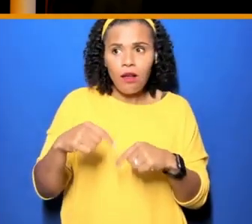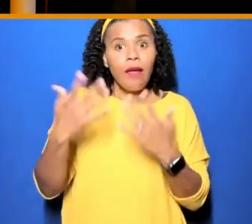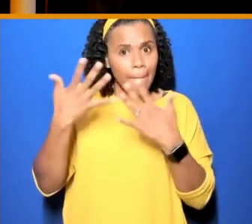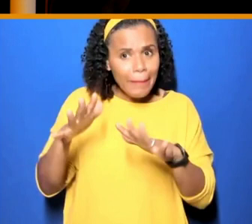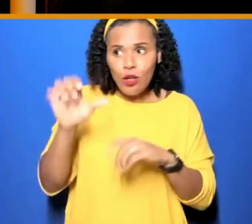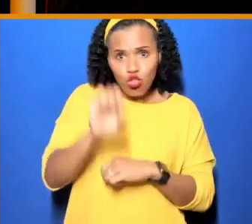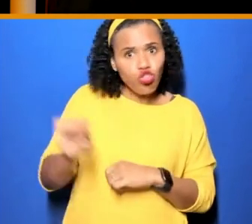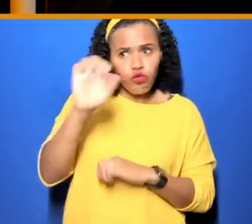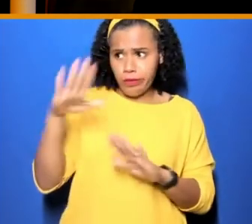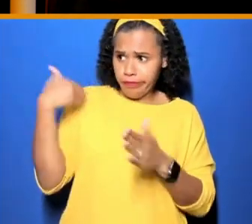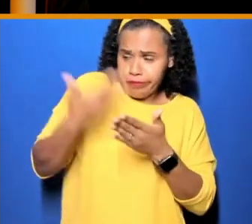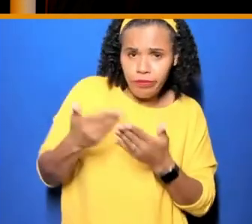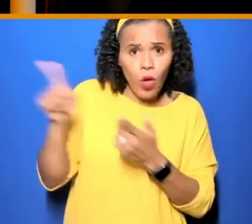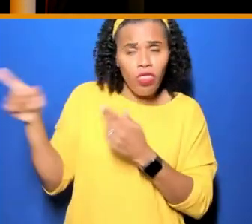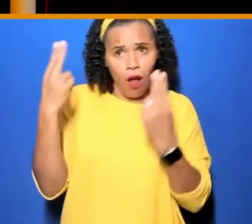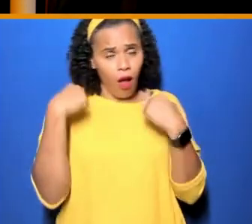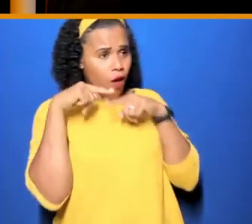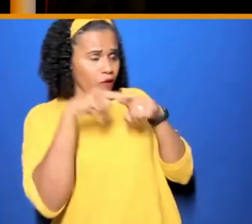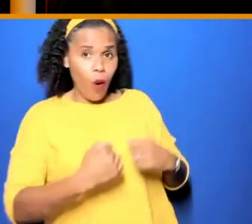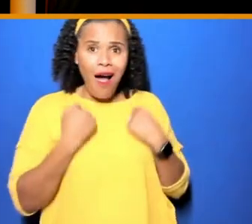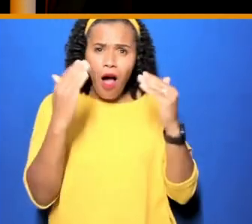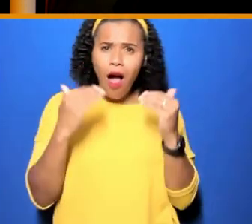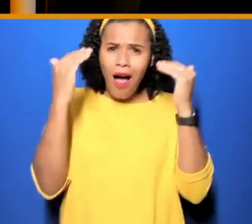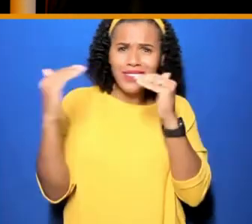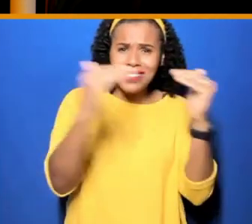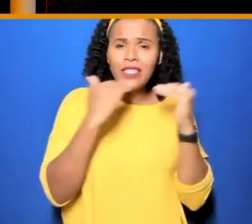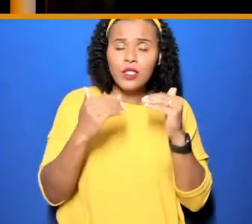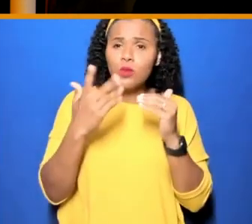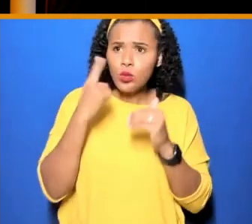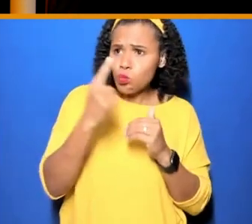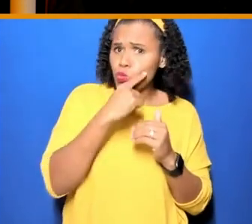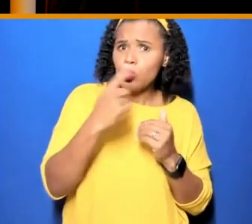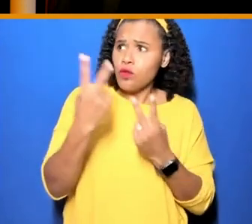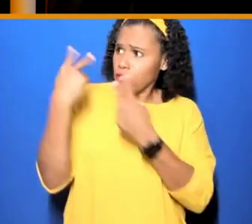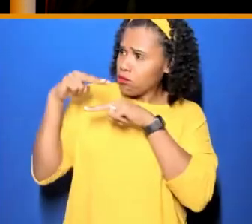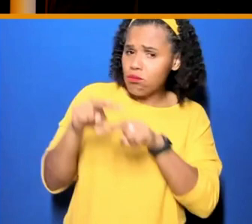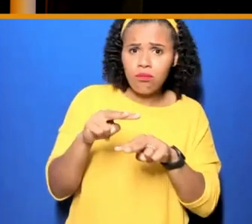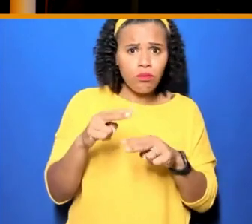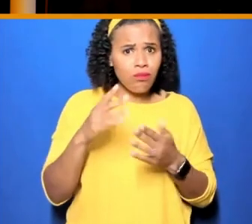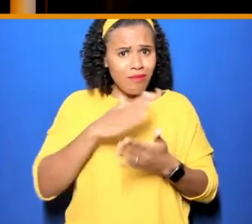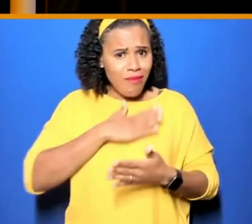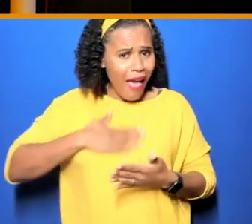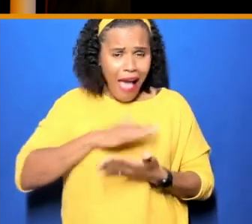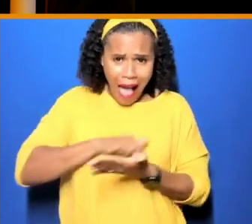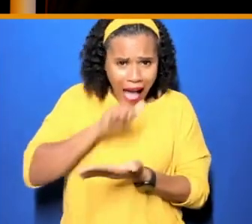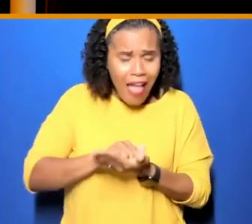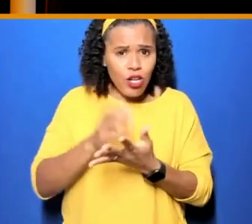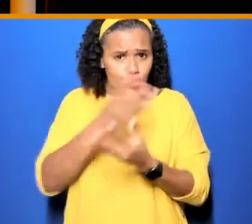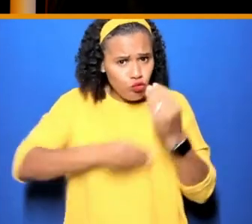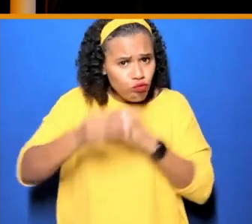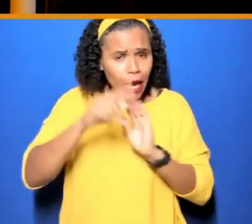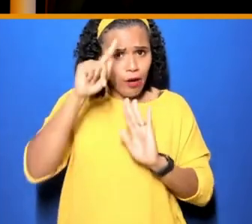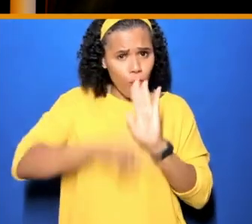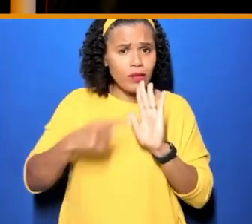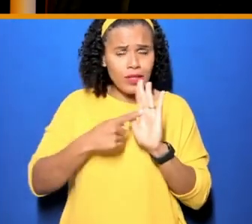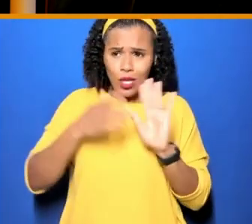high standards. We have a track record, therefore, of having an ethical trade policy, and so we surely want a global Britain